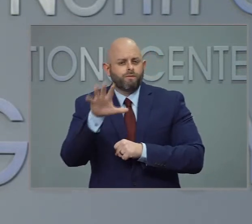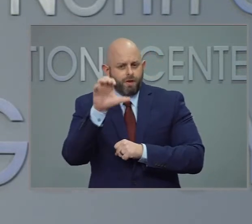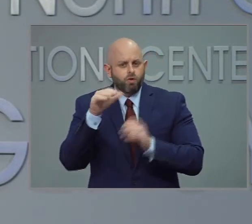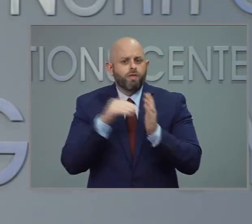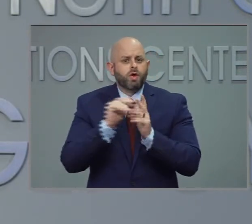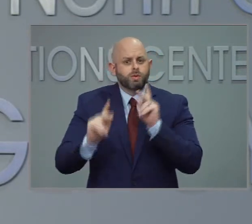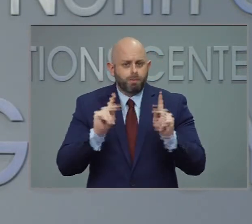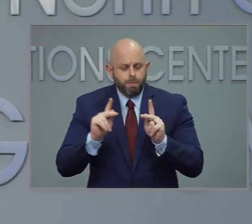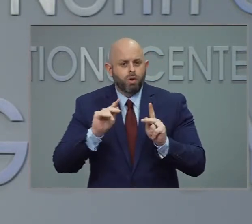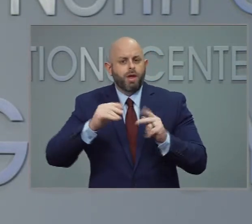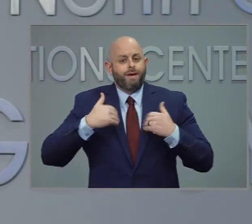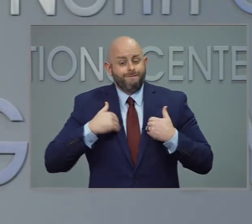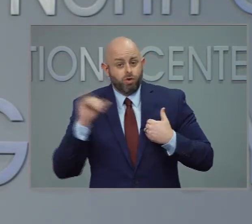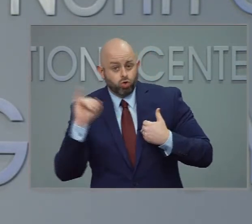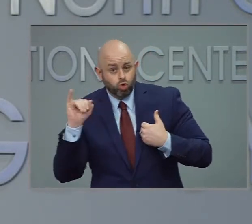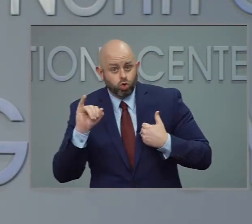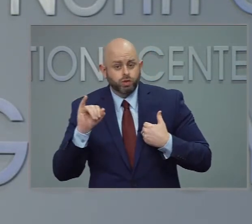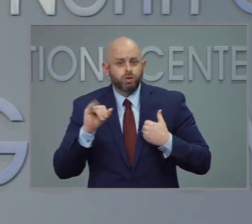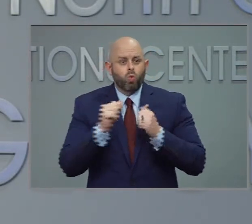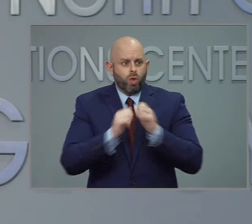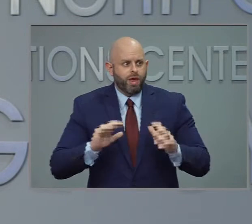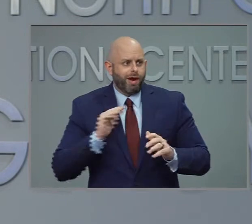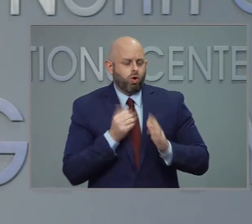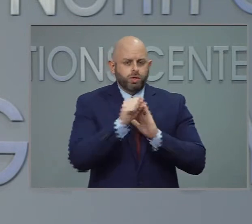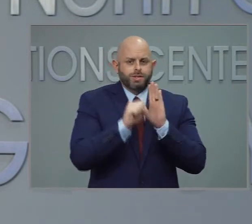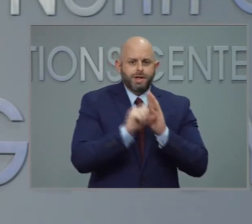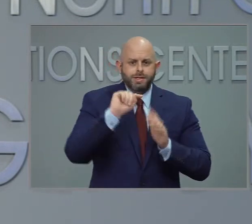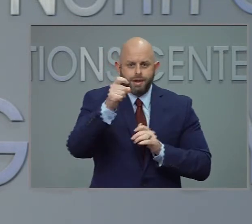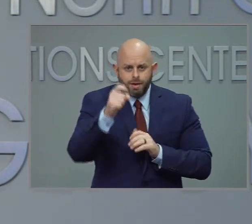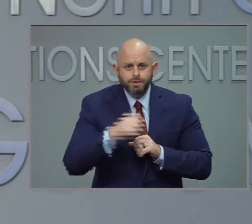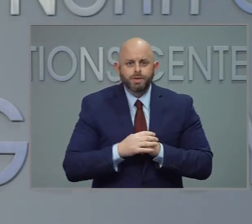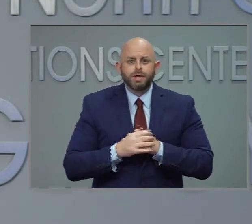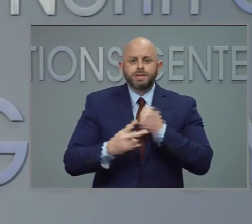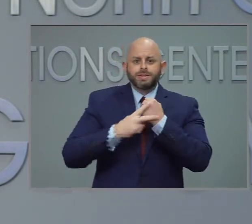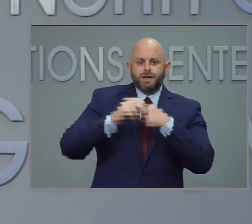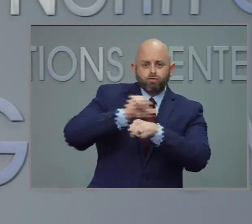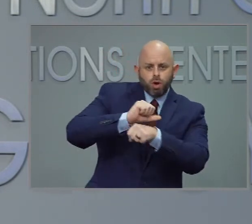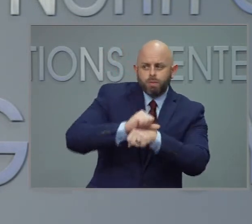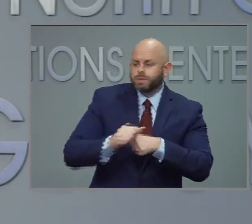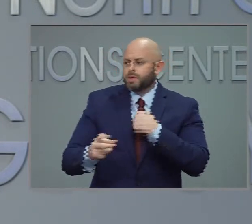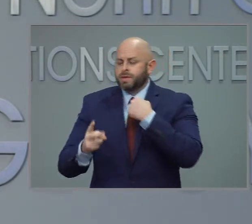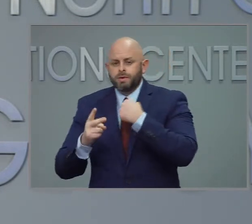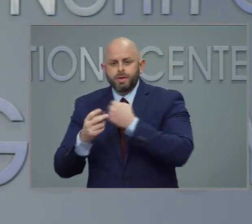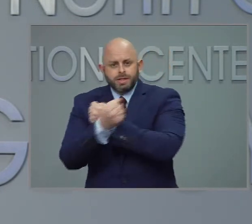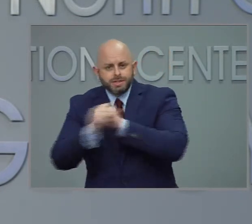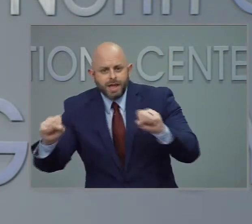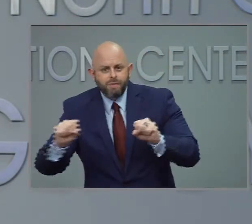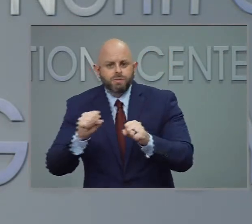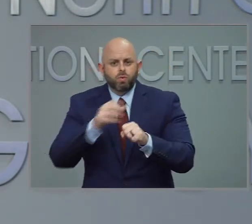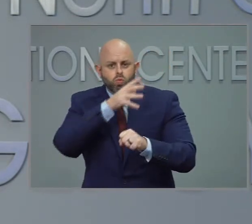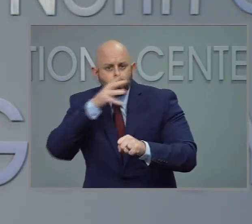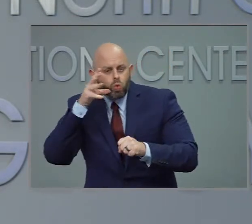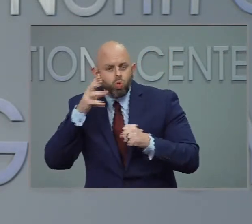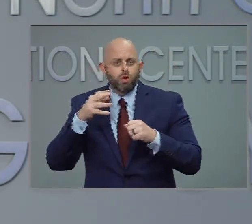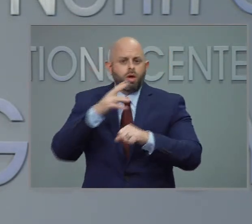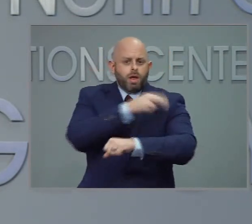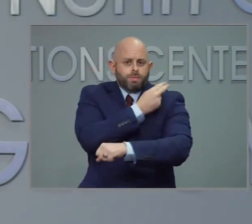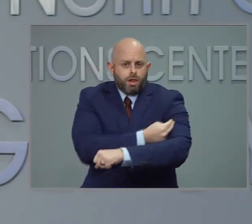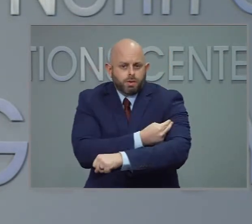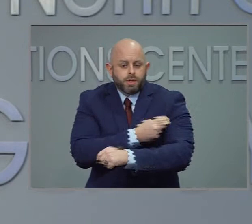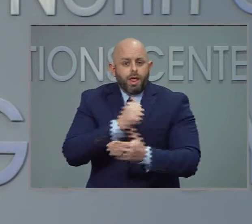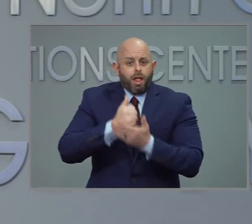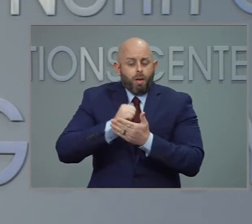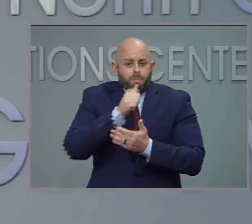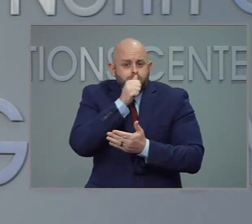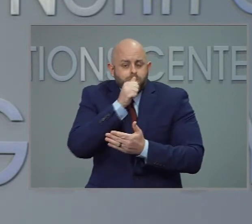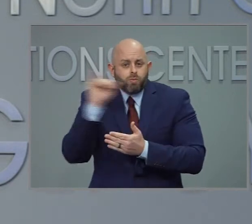It creates jobs. It helps save rural hospitals. It makes private health insurance less expensive. It